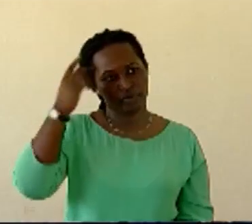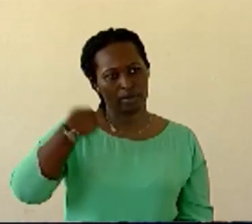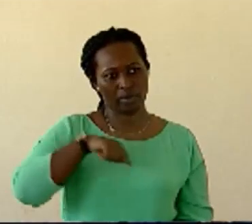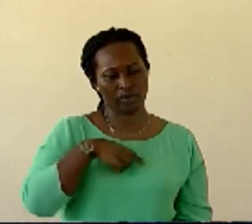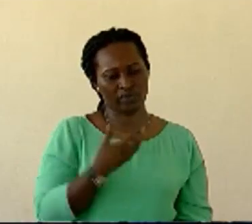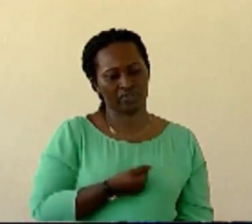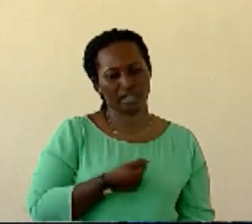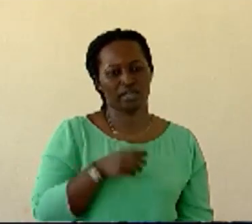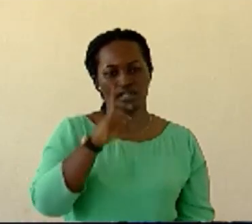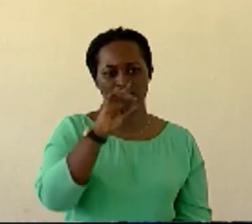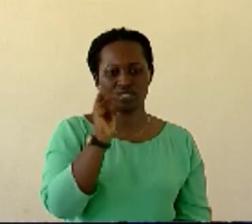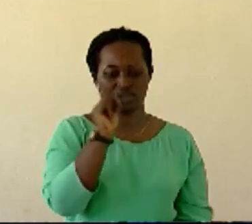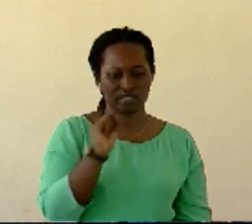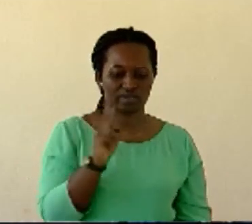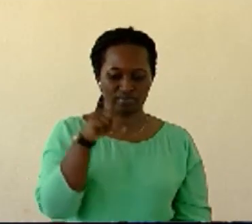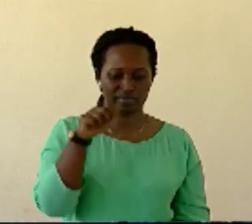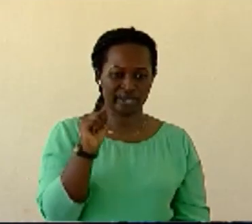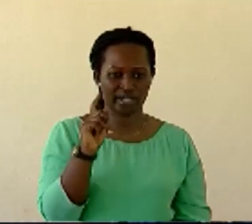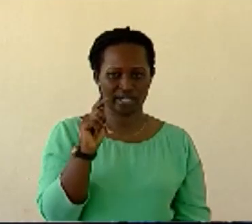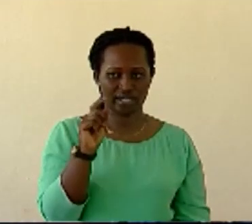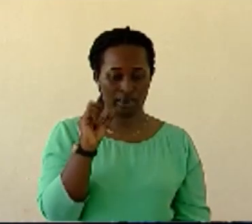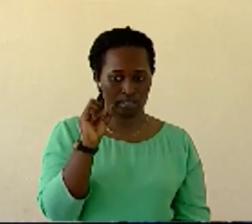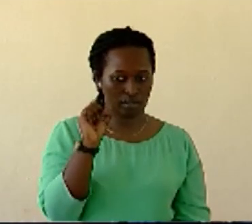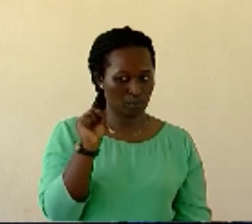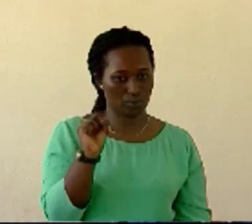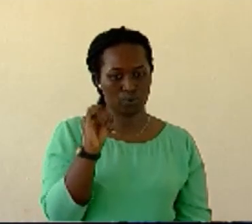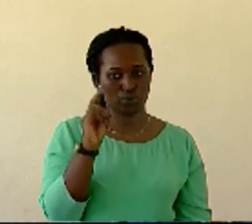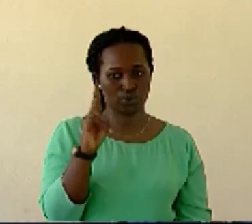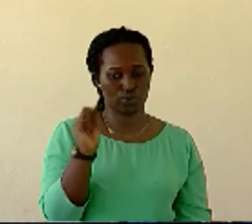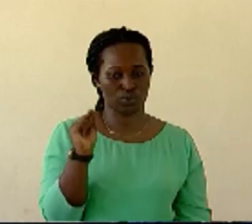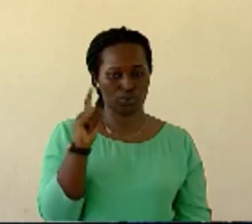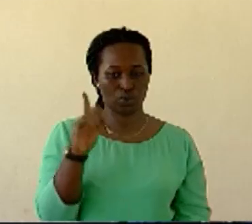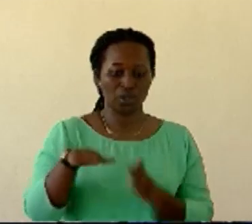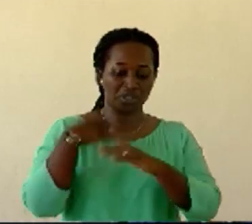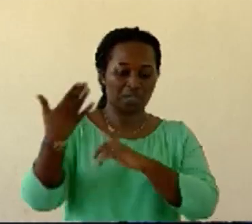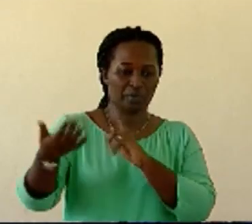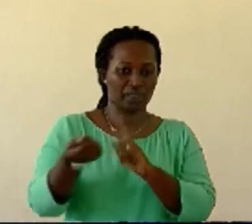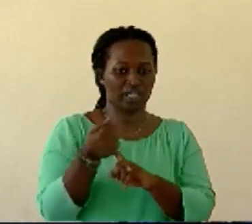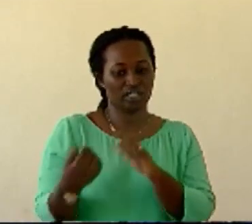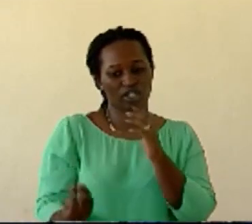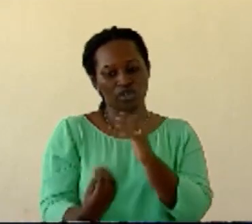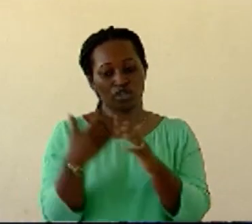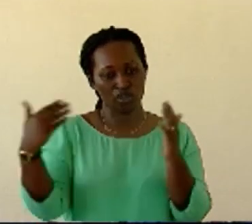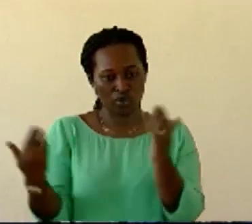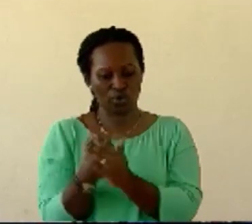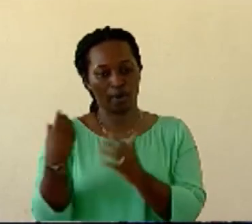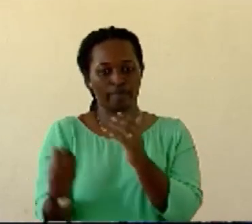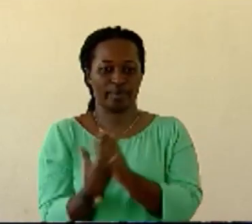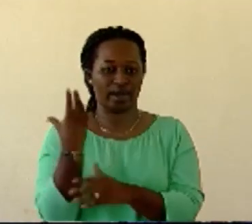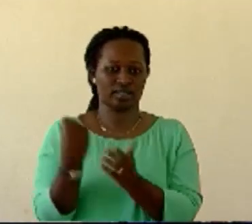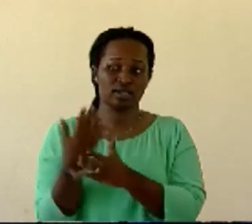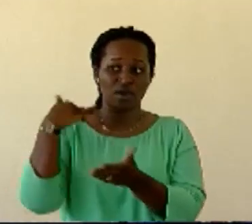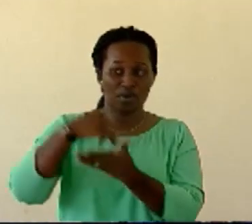of the plant, so that we can get new plants. So in that process, because of phototropism,